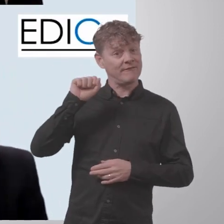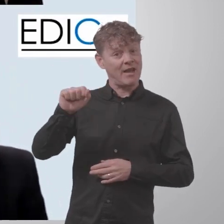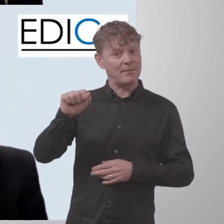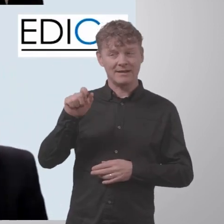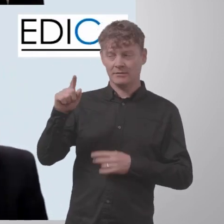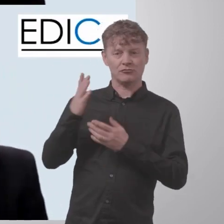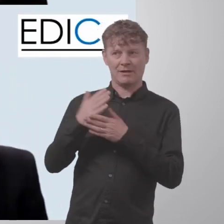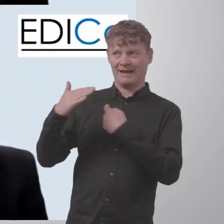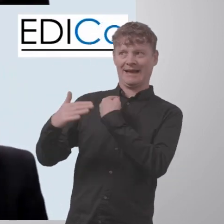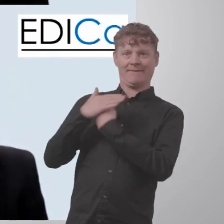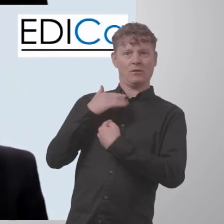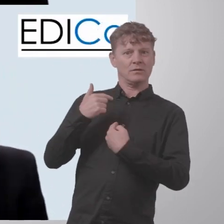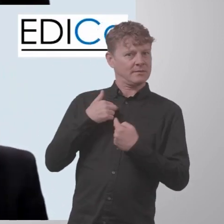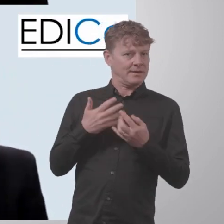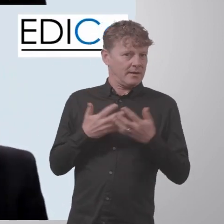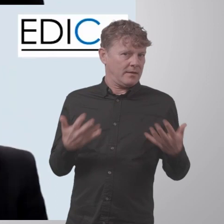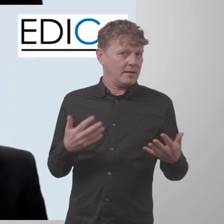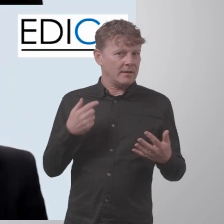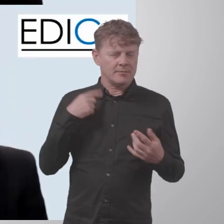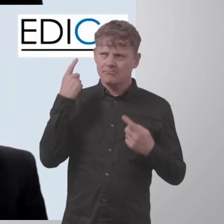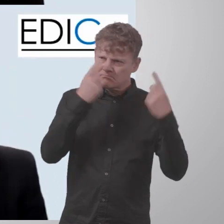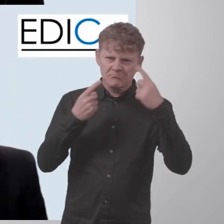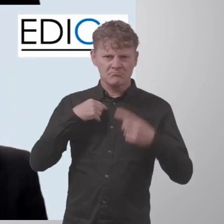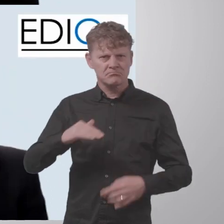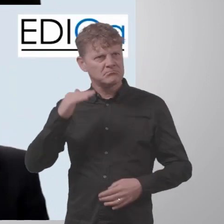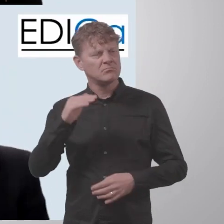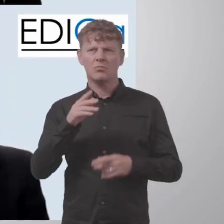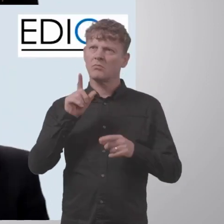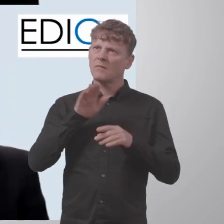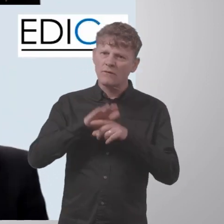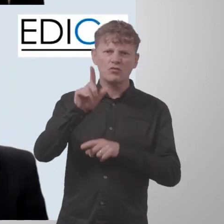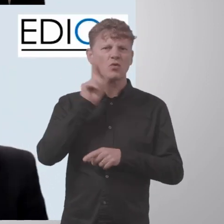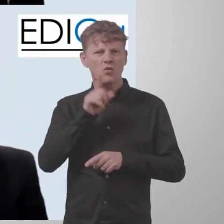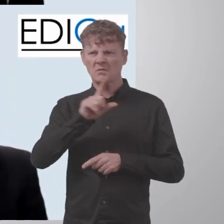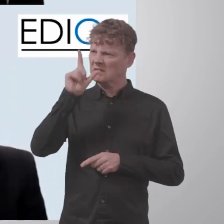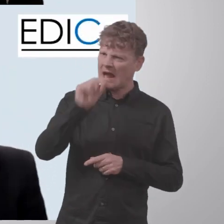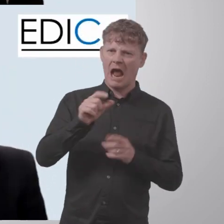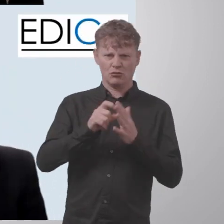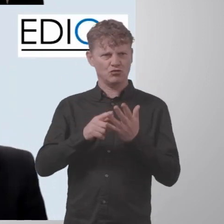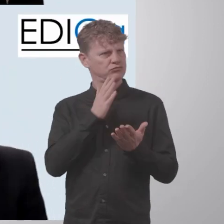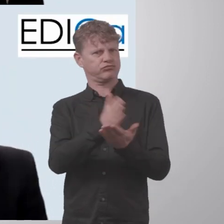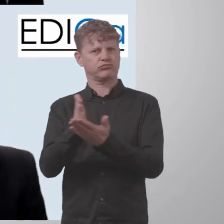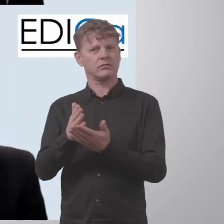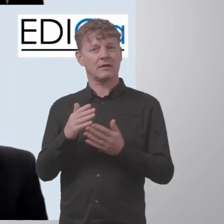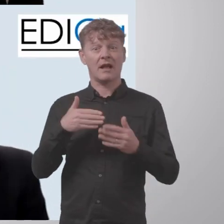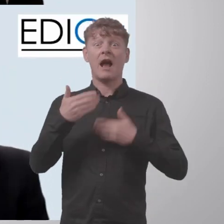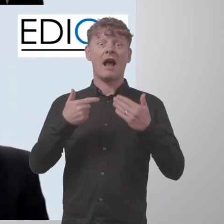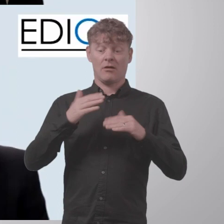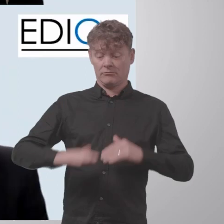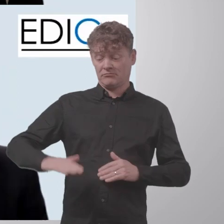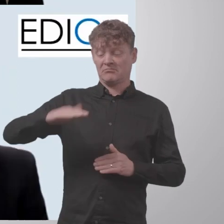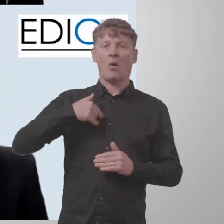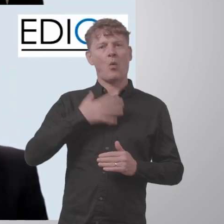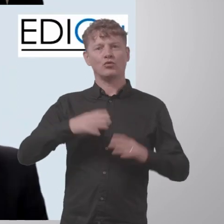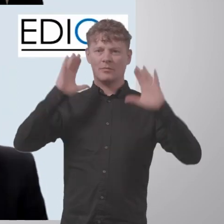thinking about what it was possible for women to do and women not to do. And I then wanted to be an astronaut. And my father assured me that you can be a